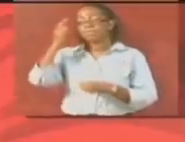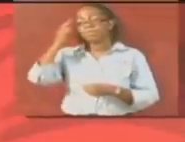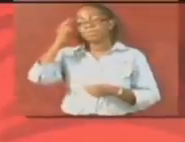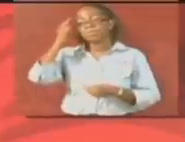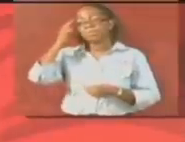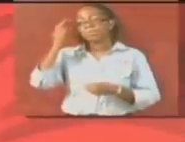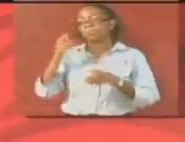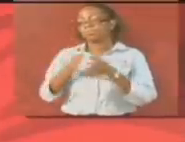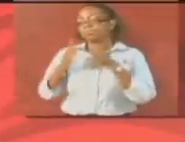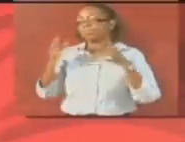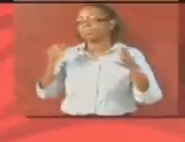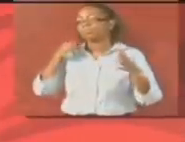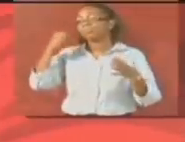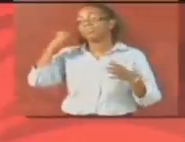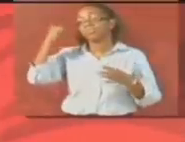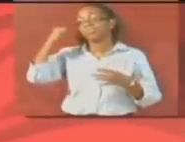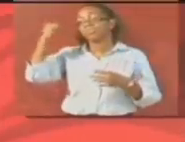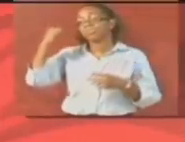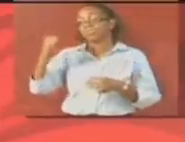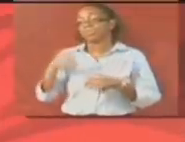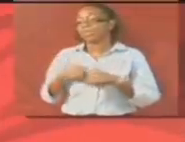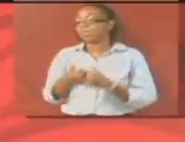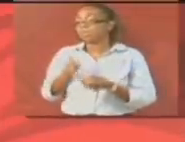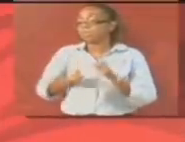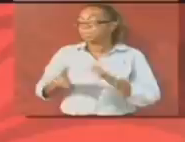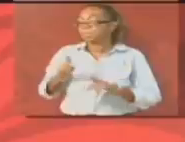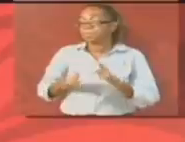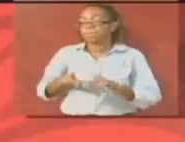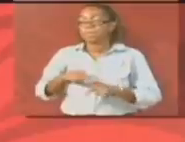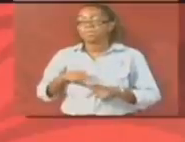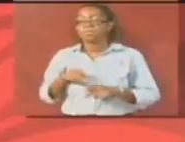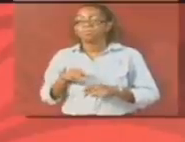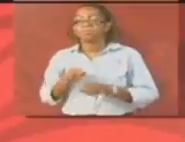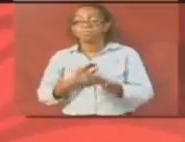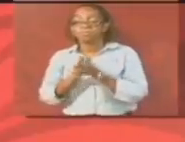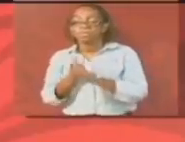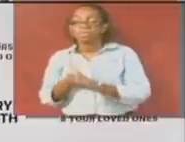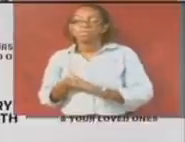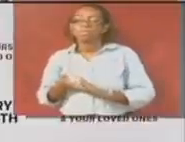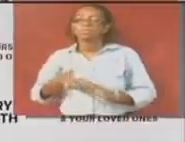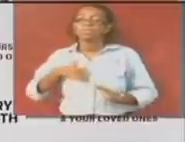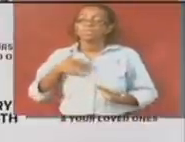better make people be able to cope within their own environments.